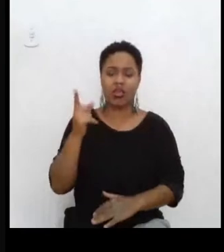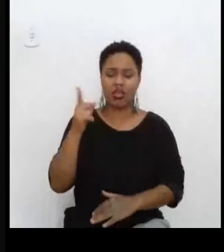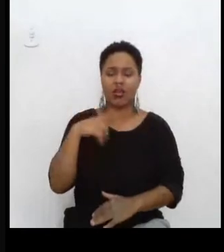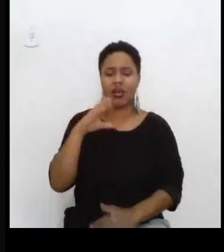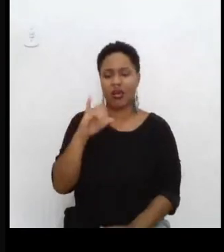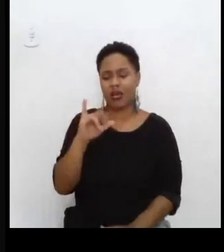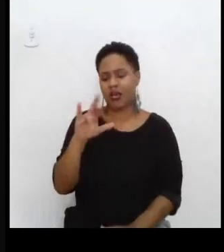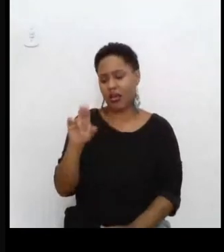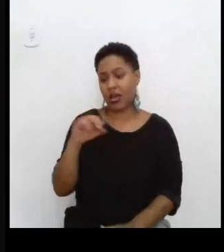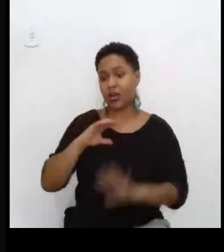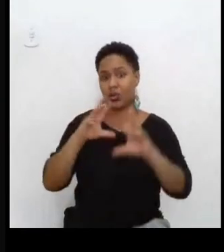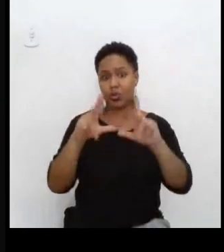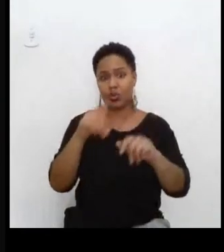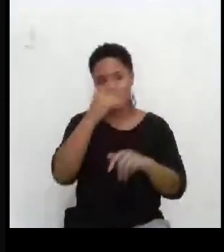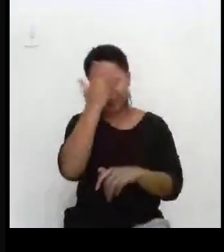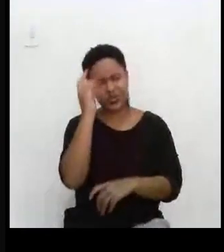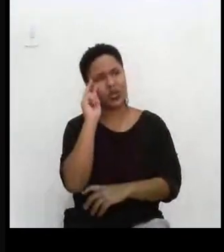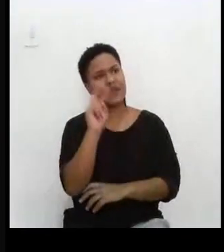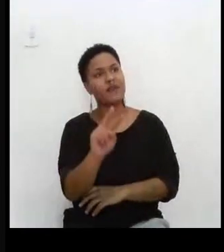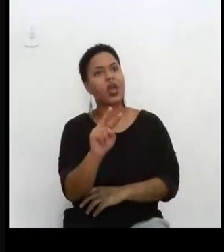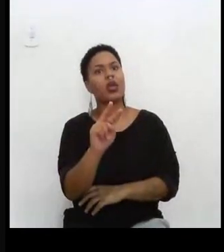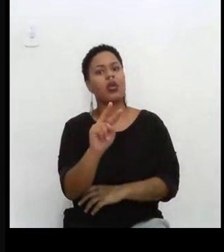Given text